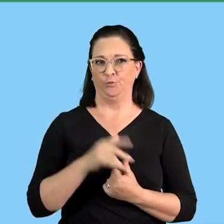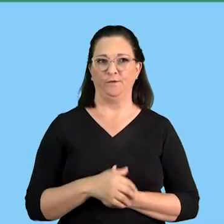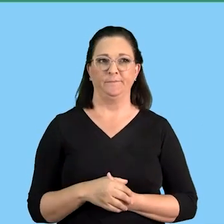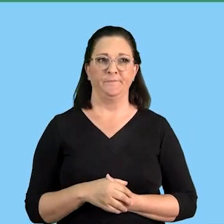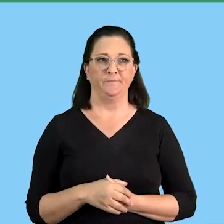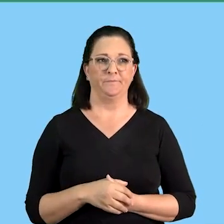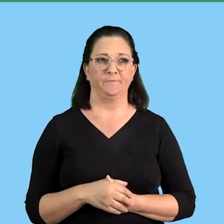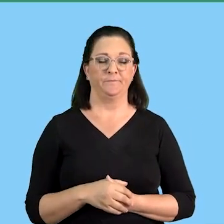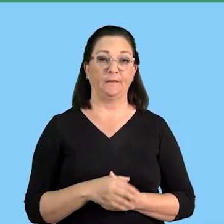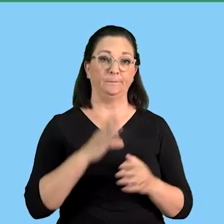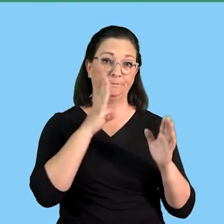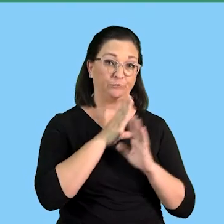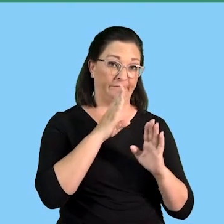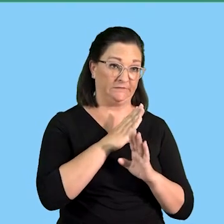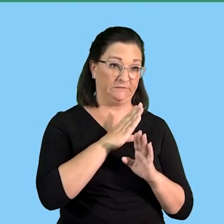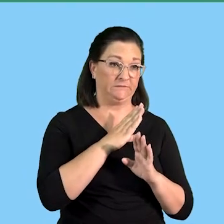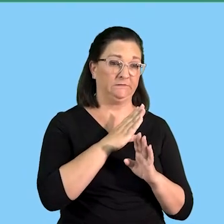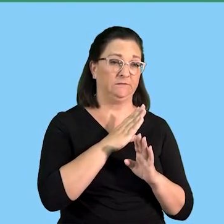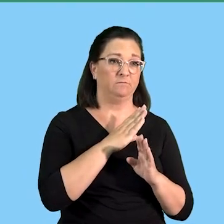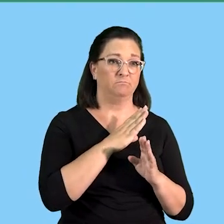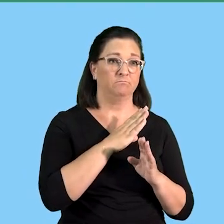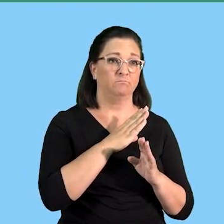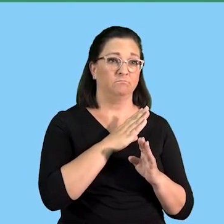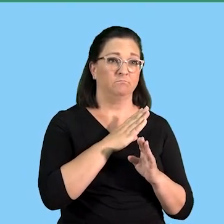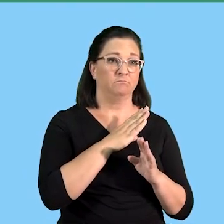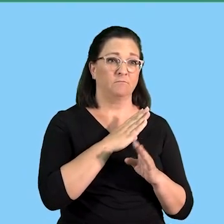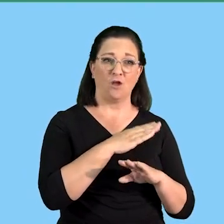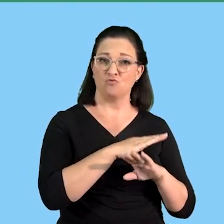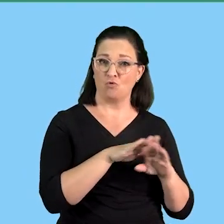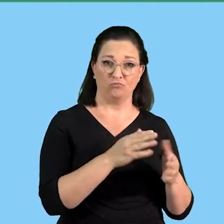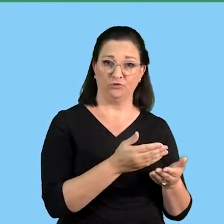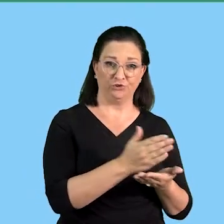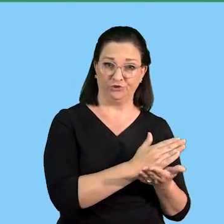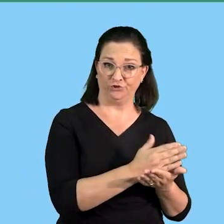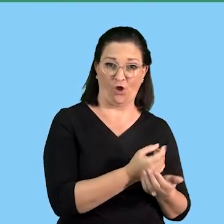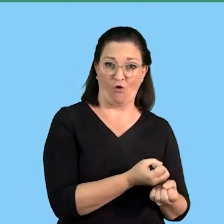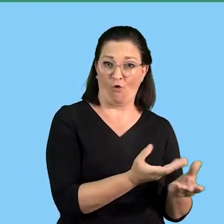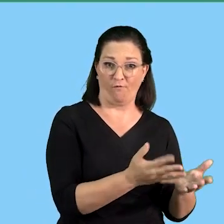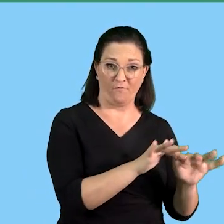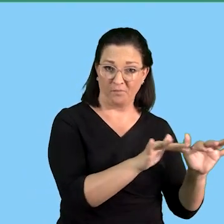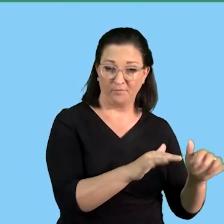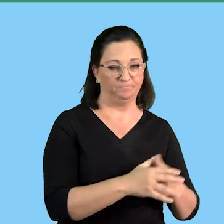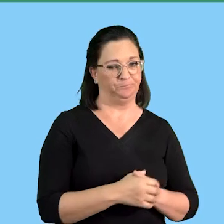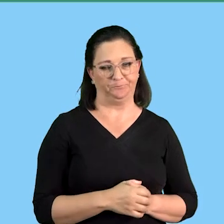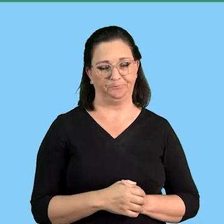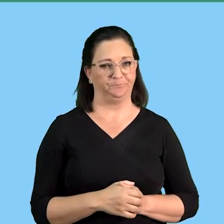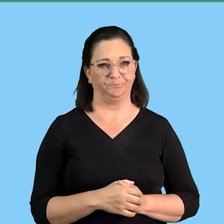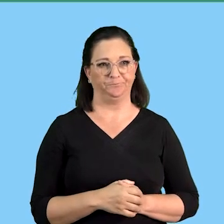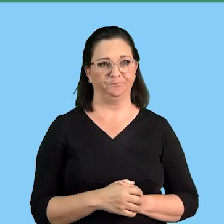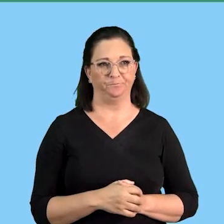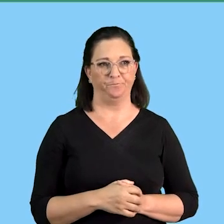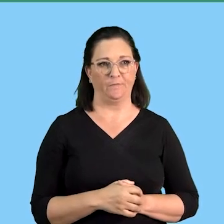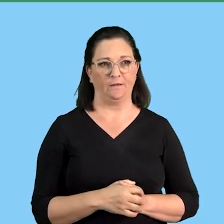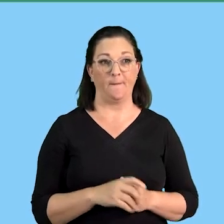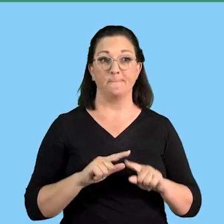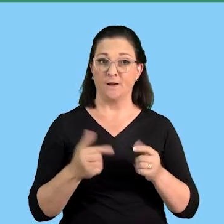difference. Your private company may not offer shares to the general public. That's your private company.